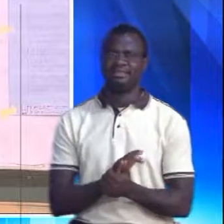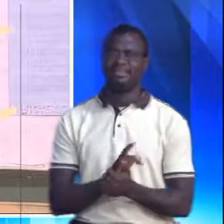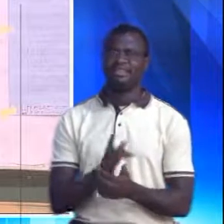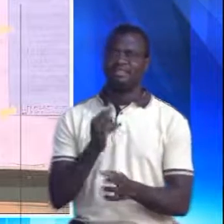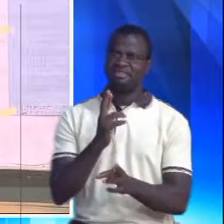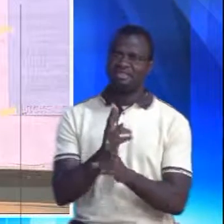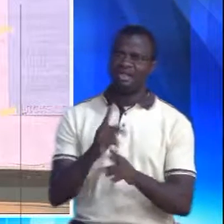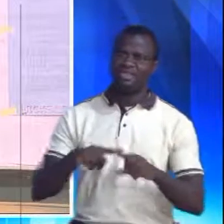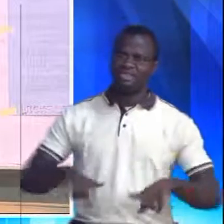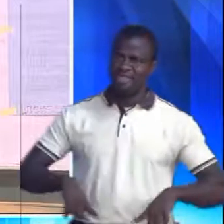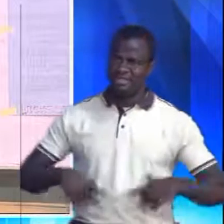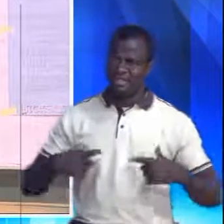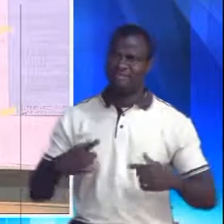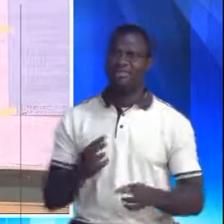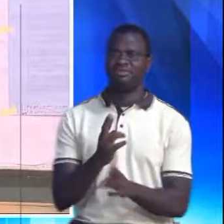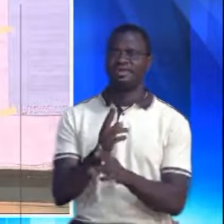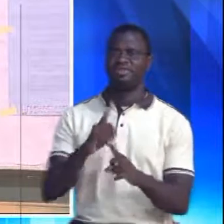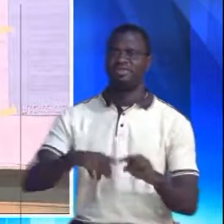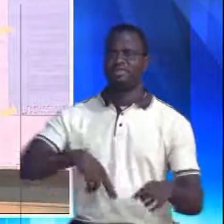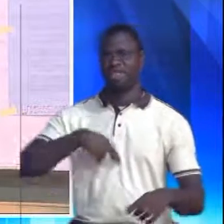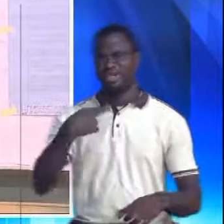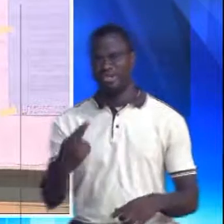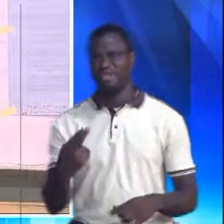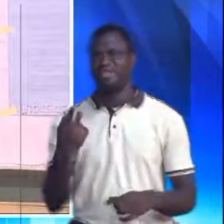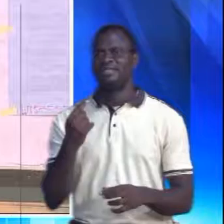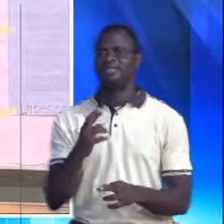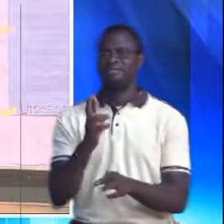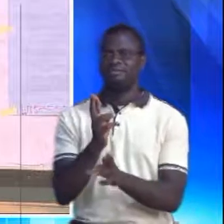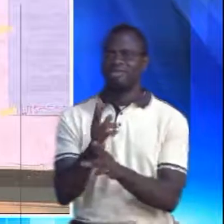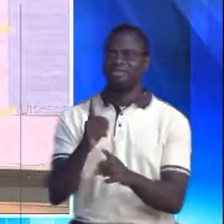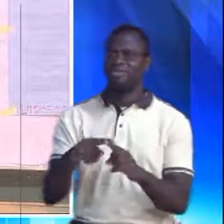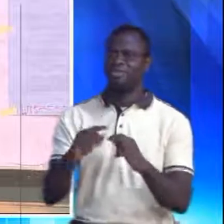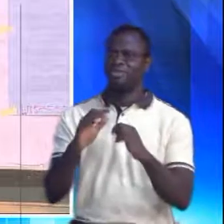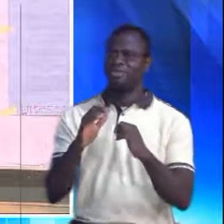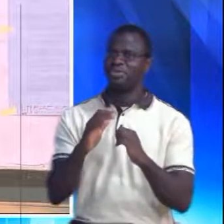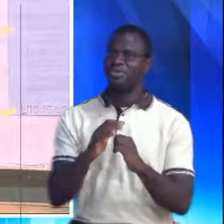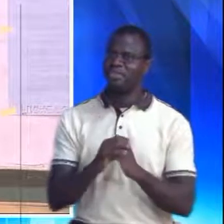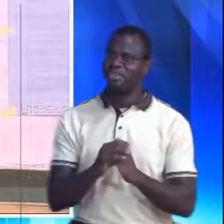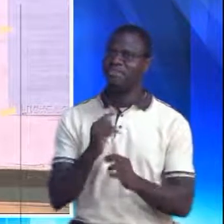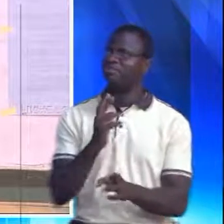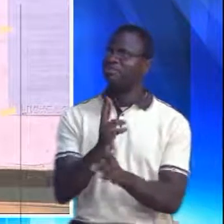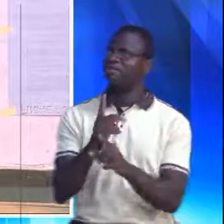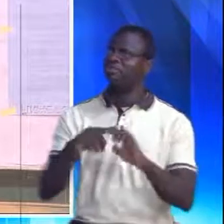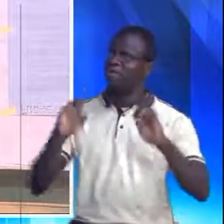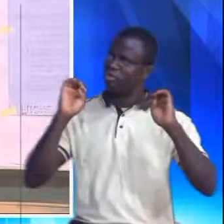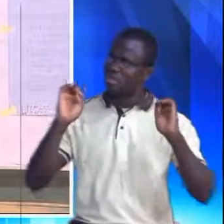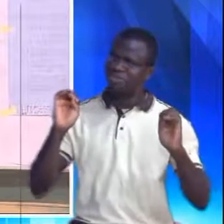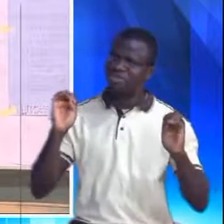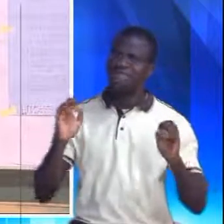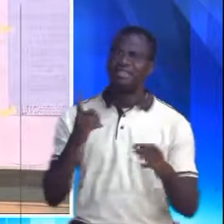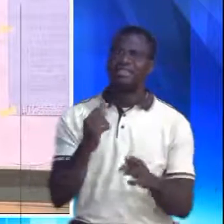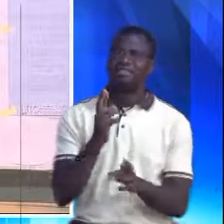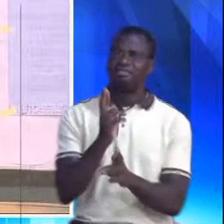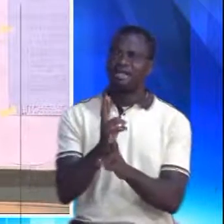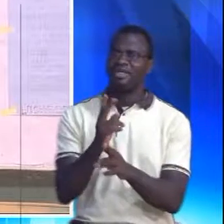our fundamental human rights. So today, we are going to look at limitations to human rights.